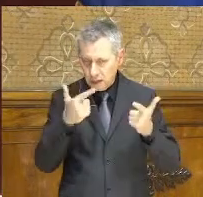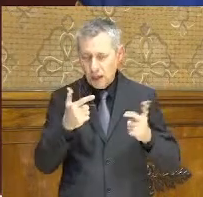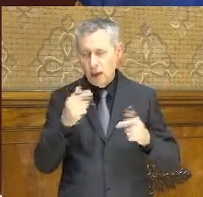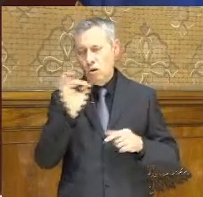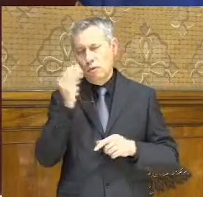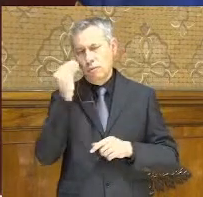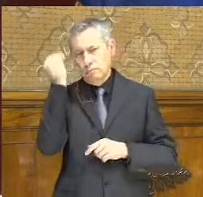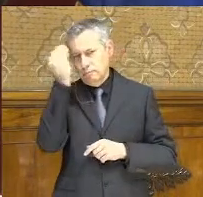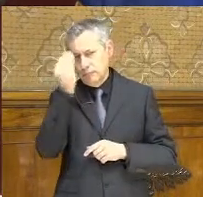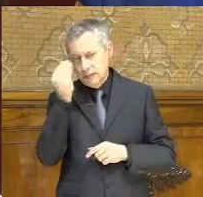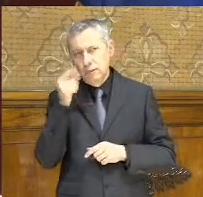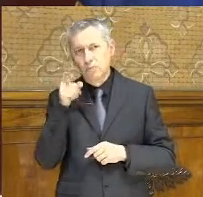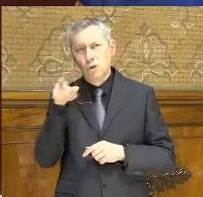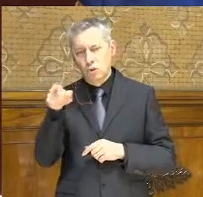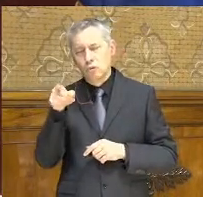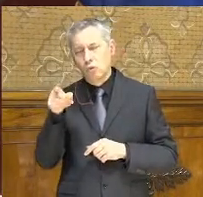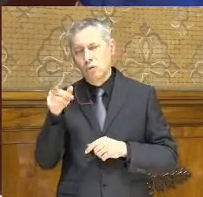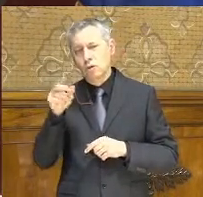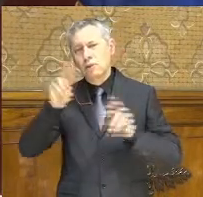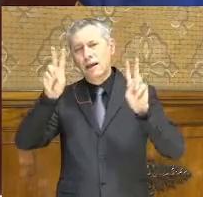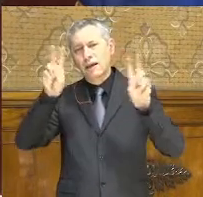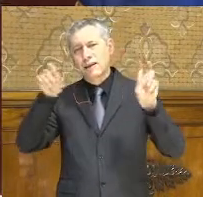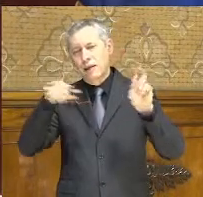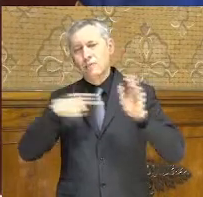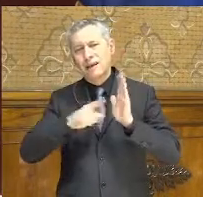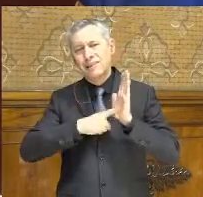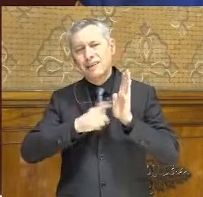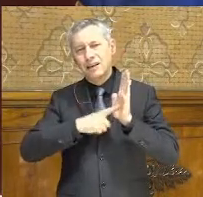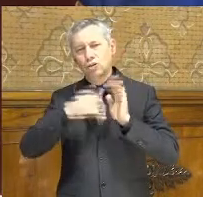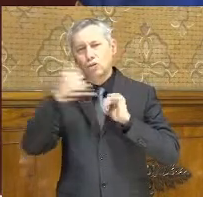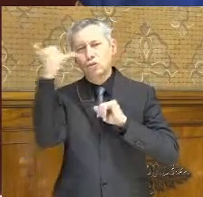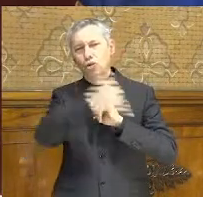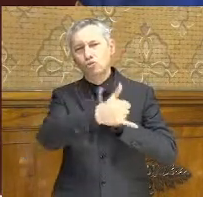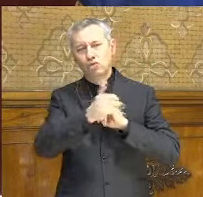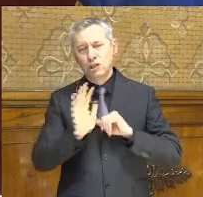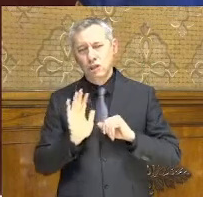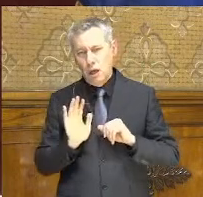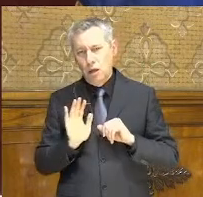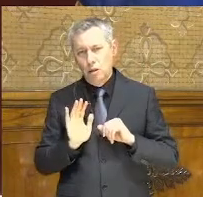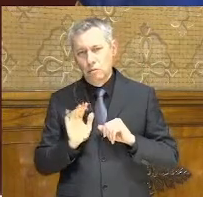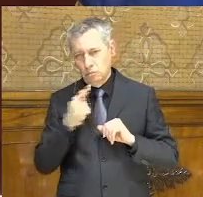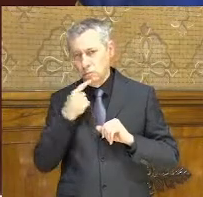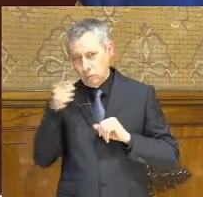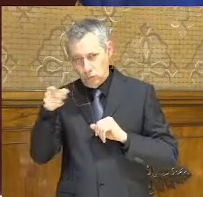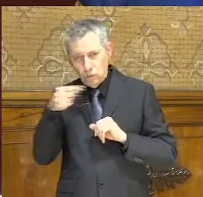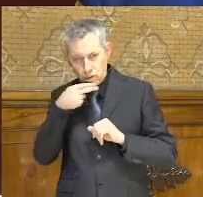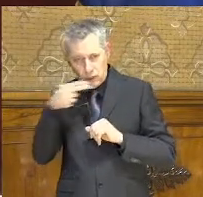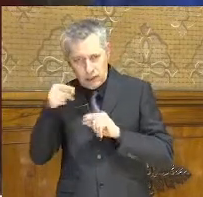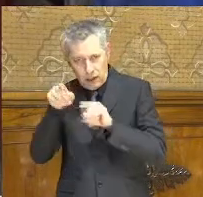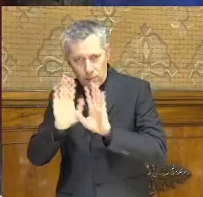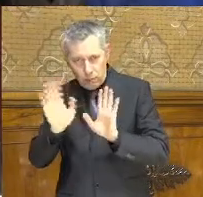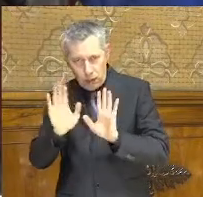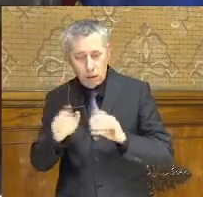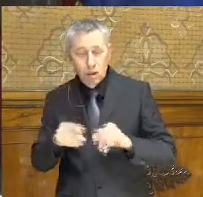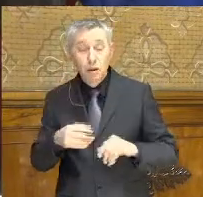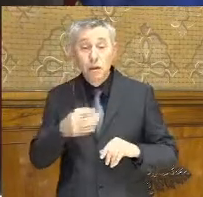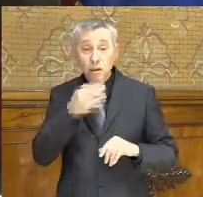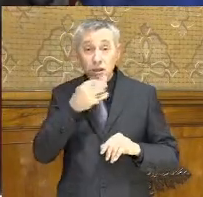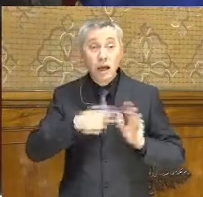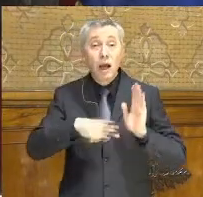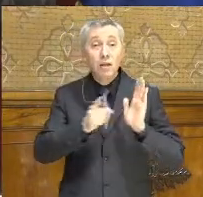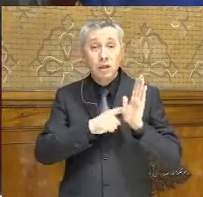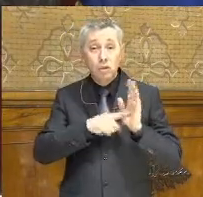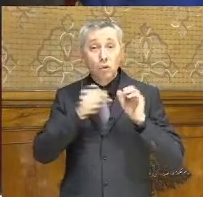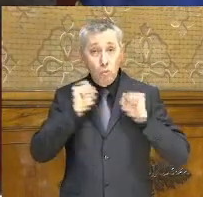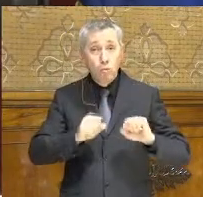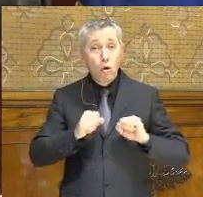he called the right to kill within democracy, and he did not mean the right to murder, he meant the